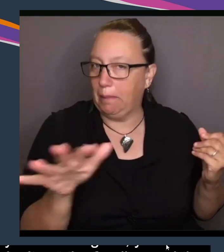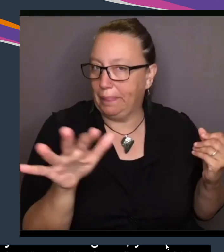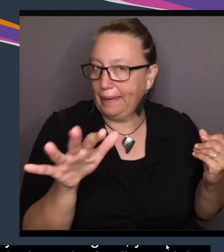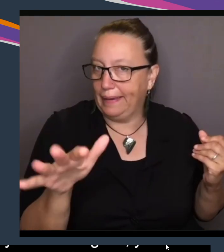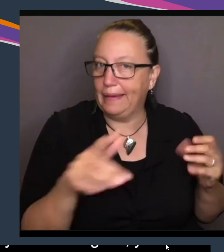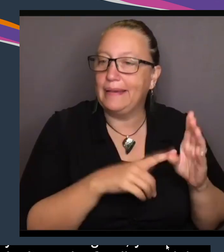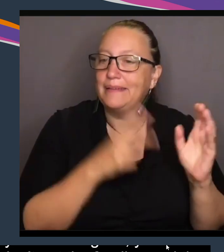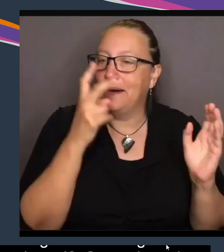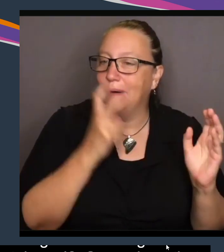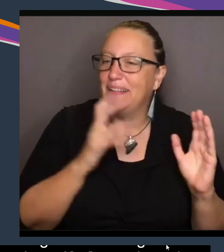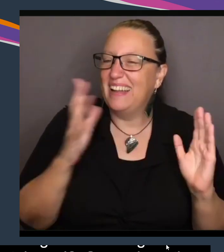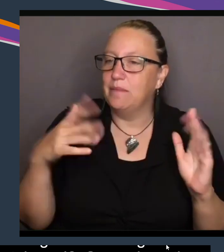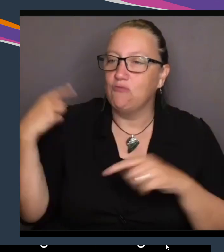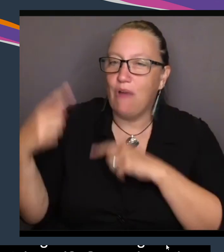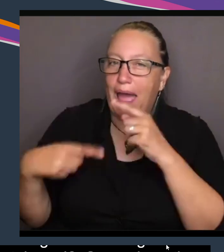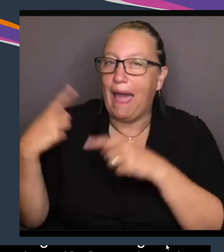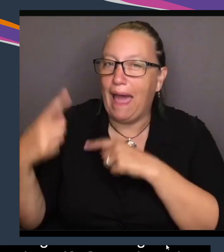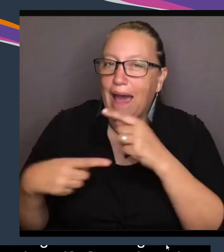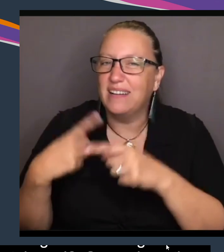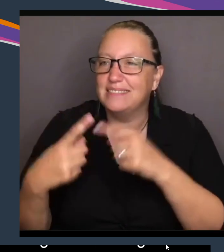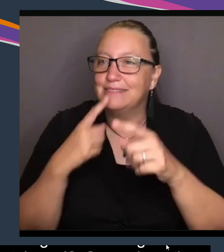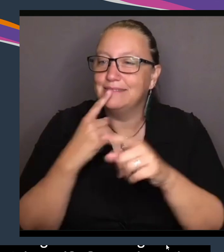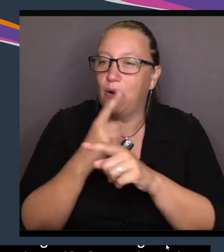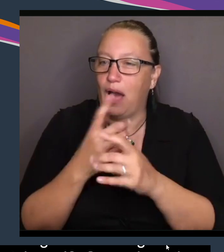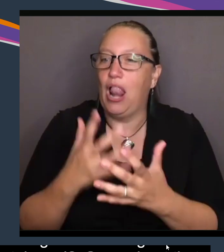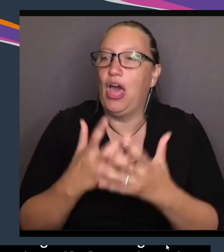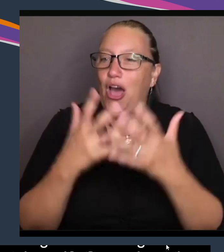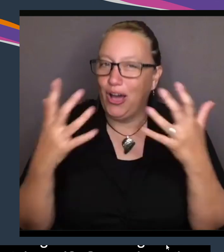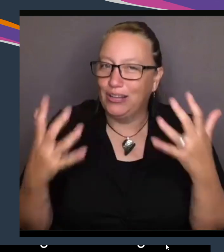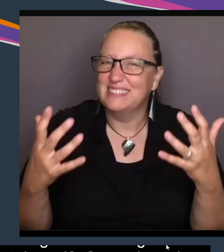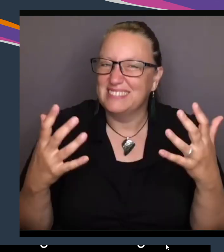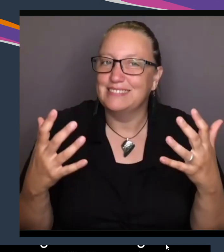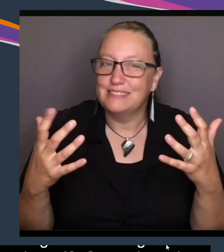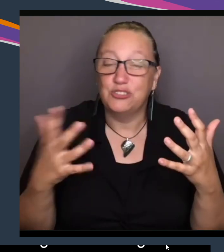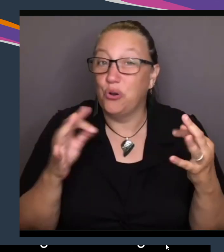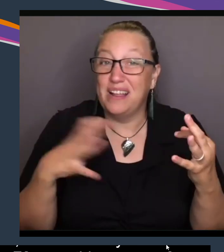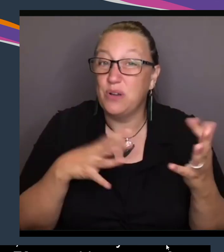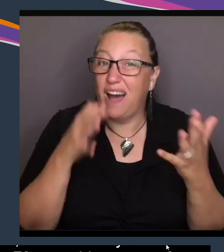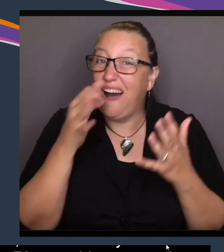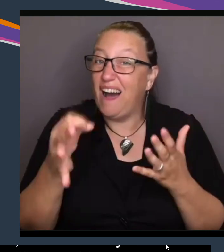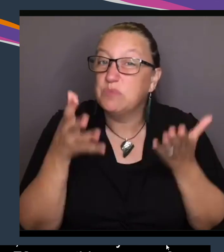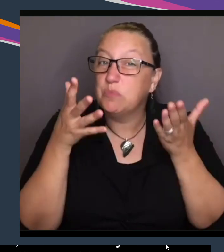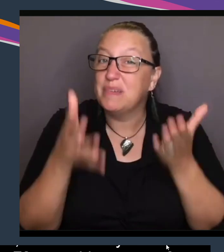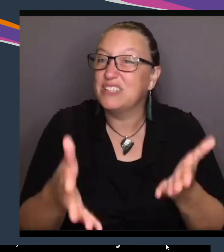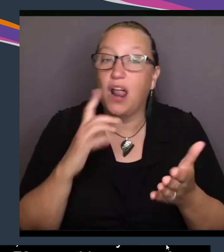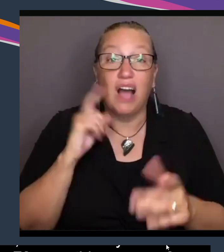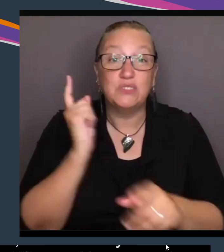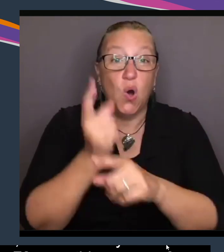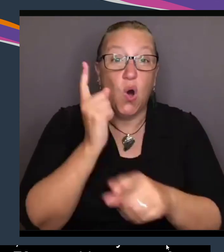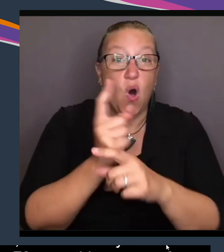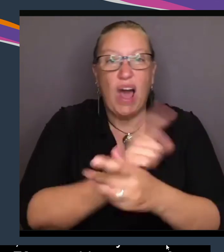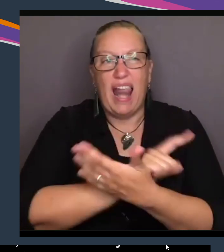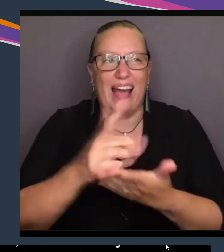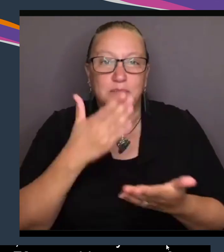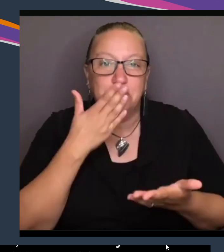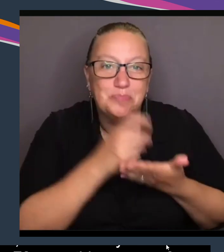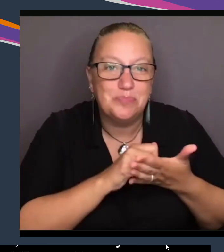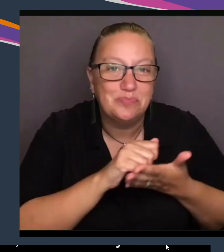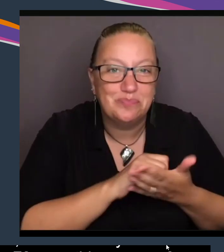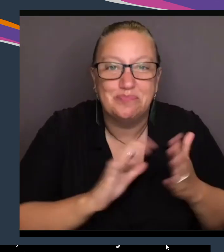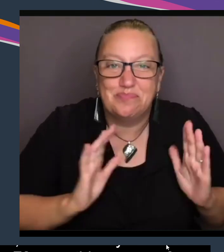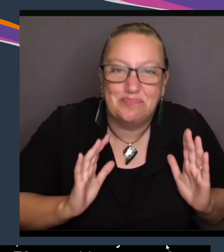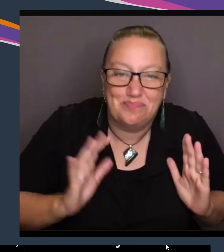around and done as much as I have, you don't really have to ask permission. You just ask for forgiveness afterwards, eh? So if